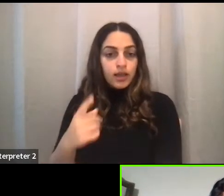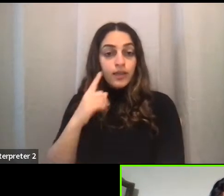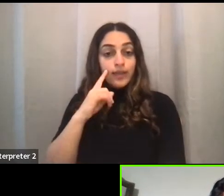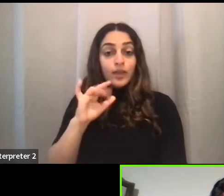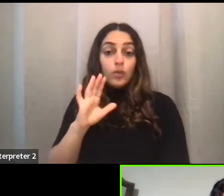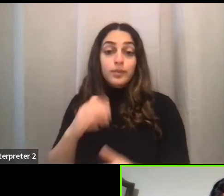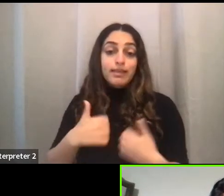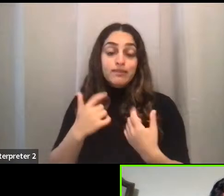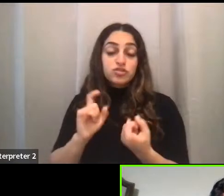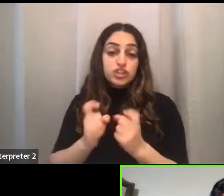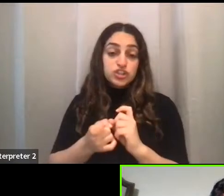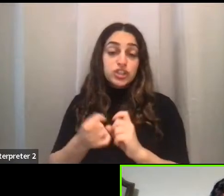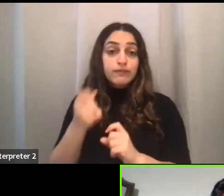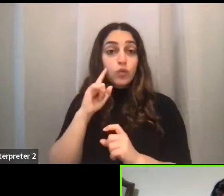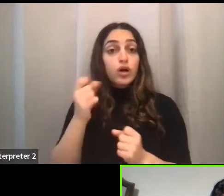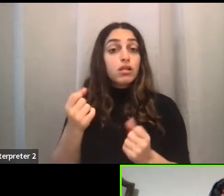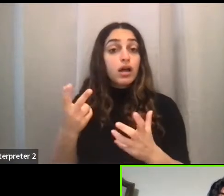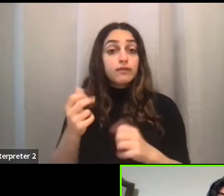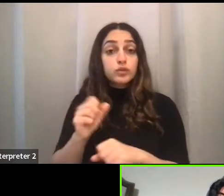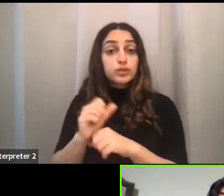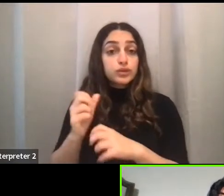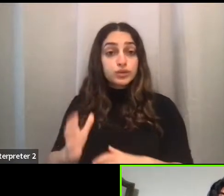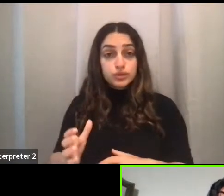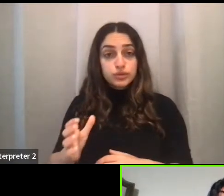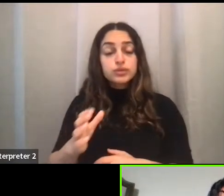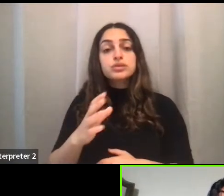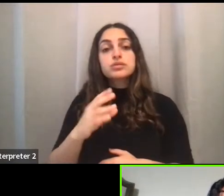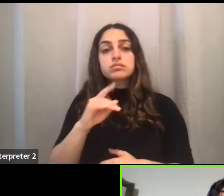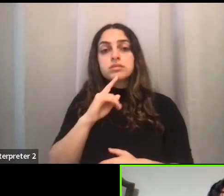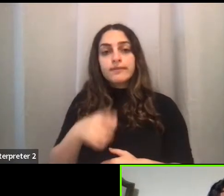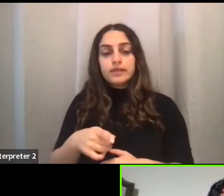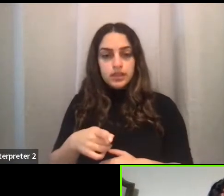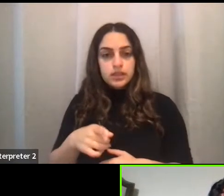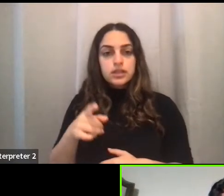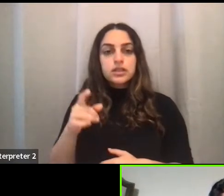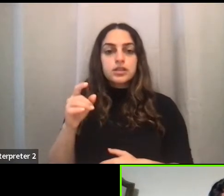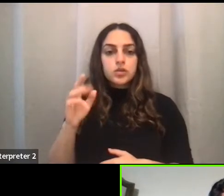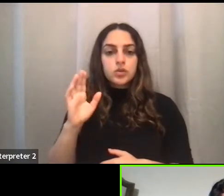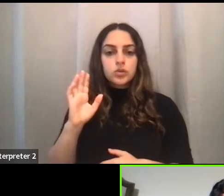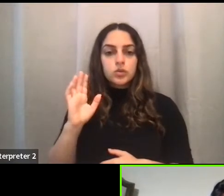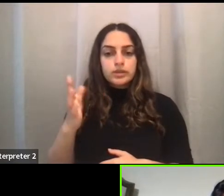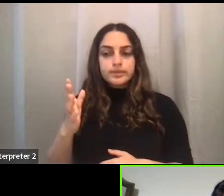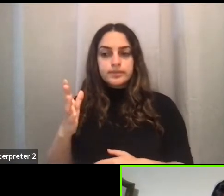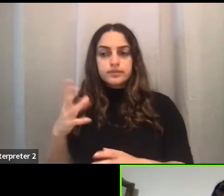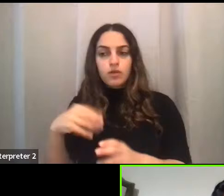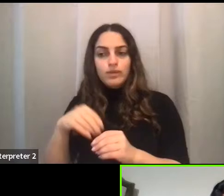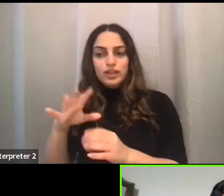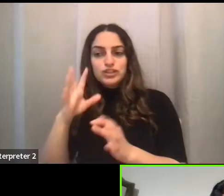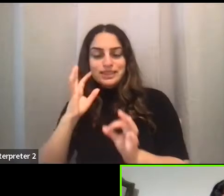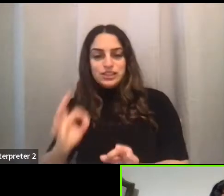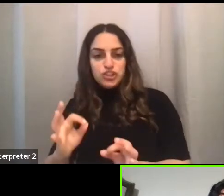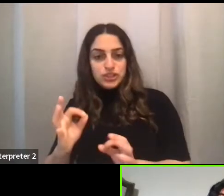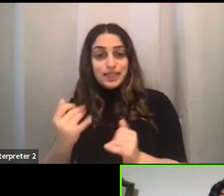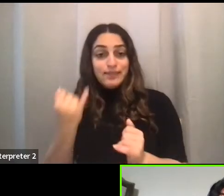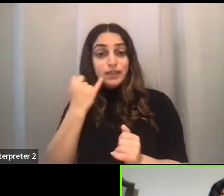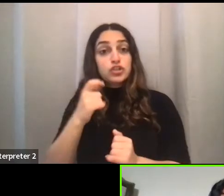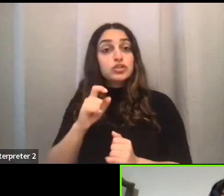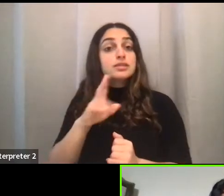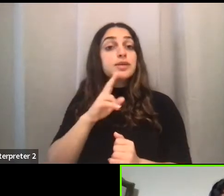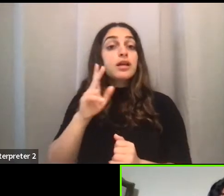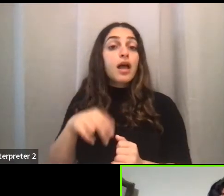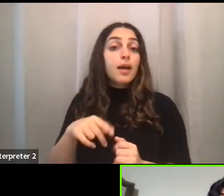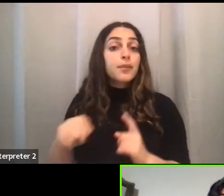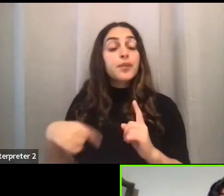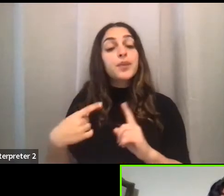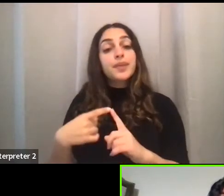life-changing for for a lot of workers and and would definitely factor into their decision of whether to speak out when they are